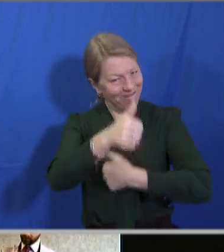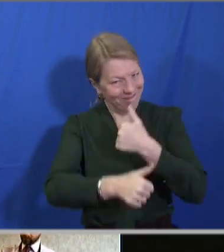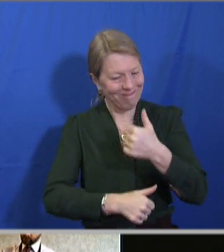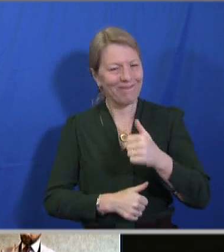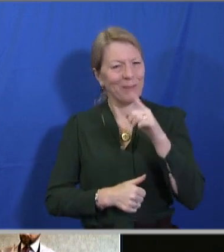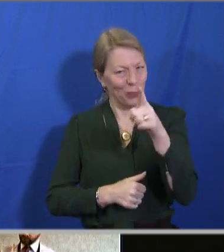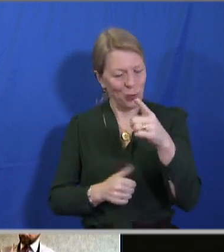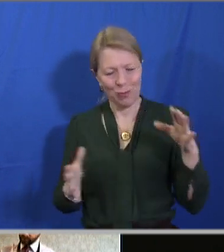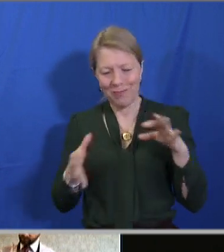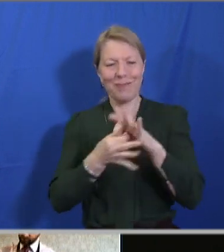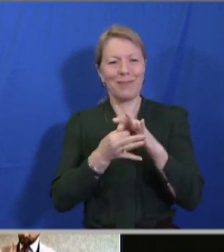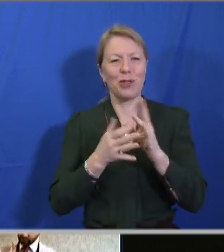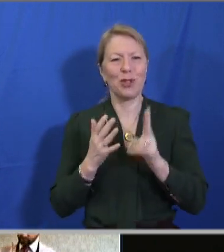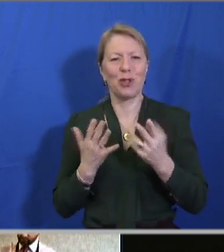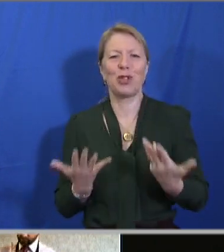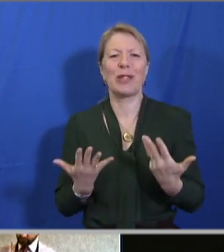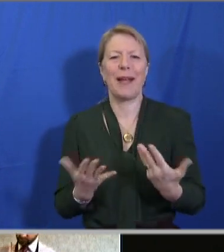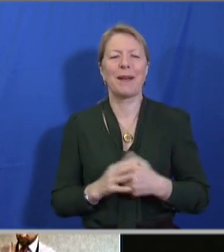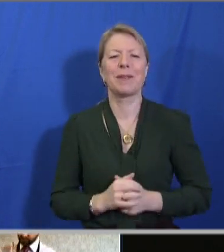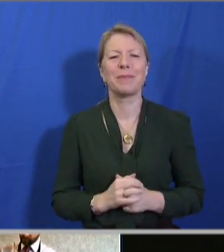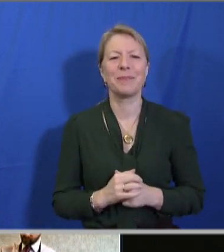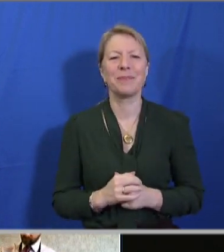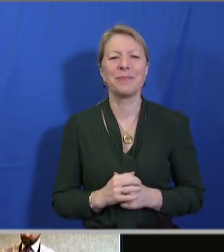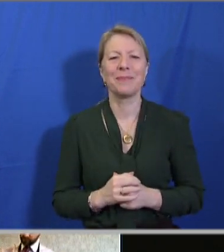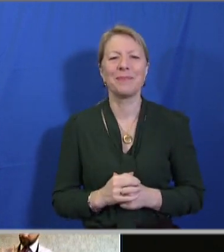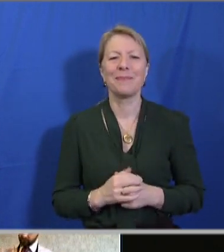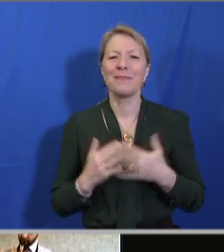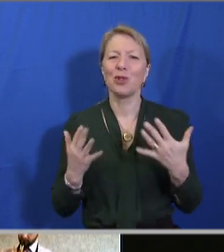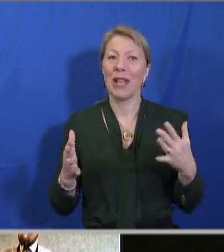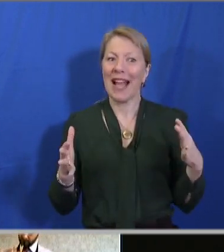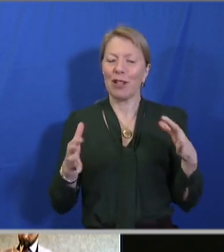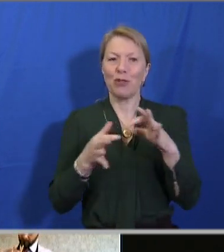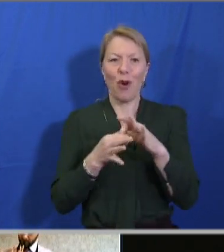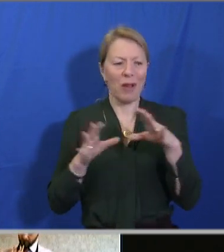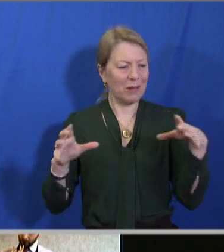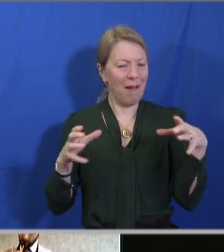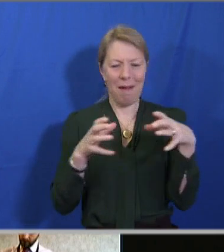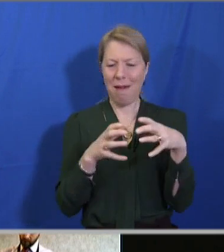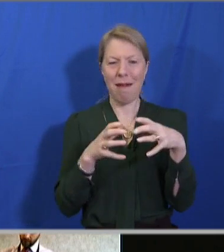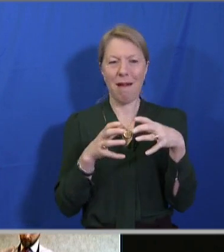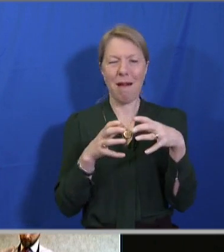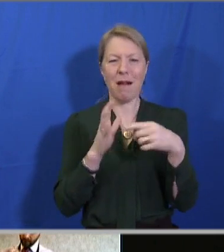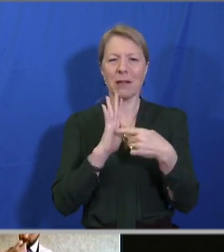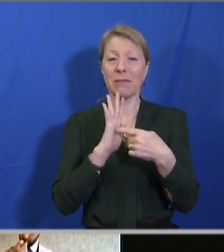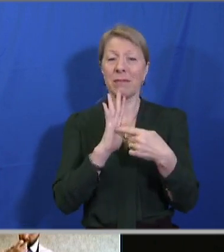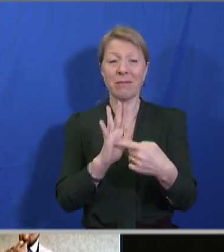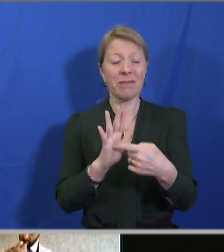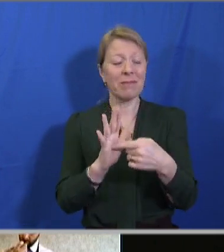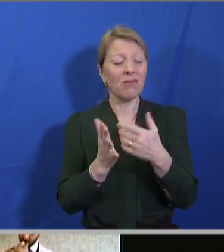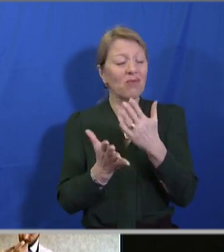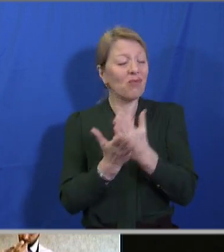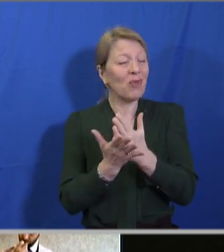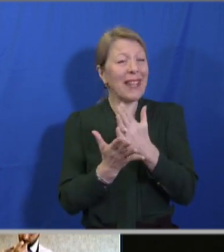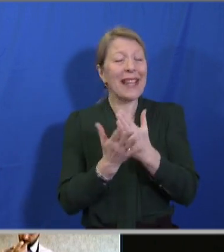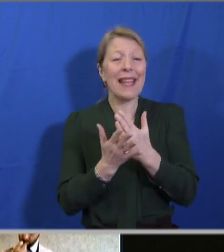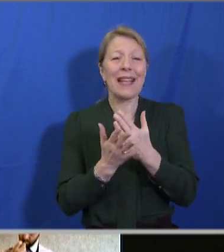today. I think this joint event actually underscores and acknowledges the very important role of the